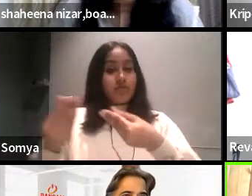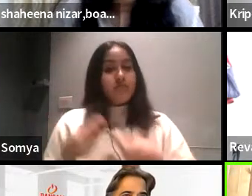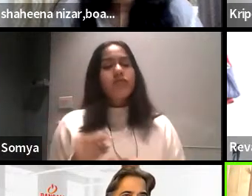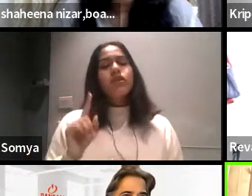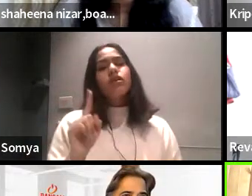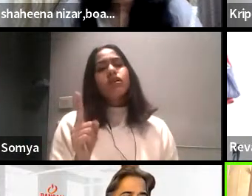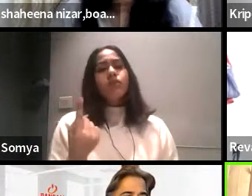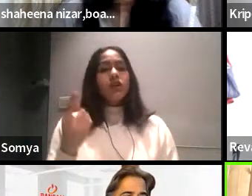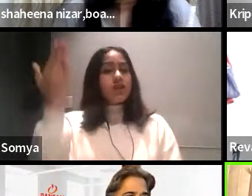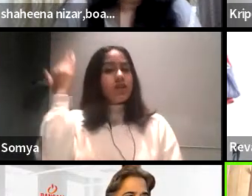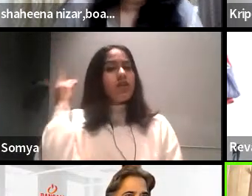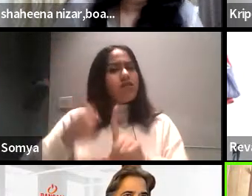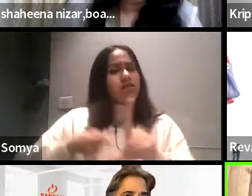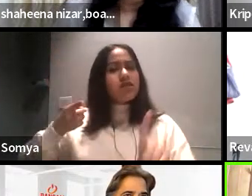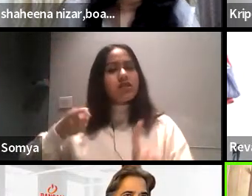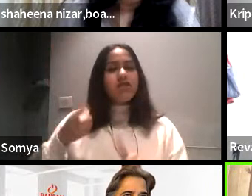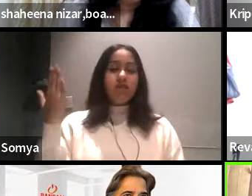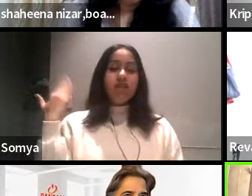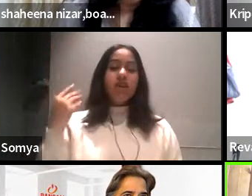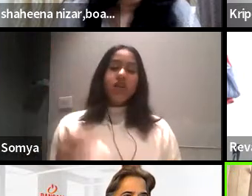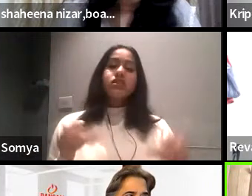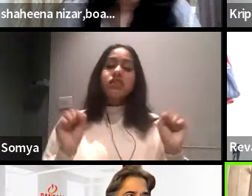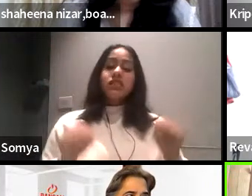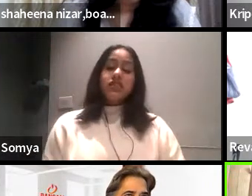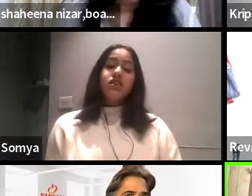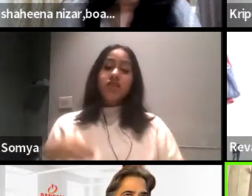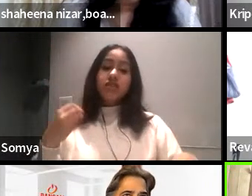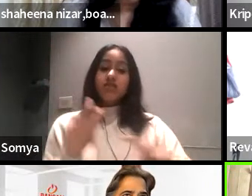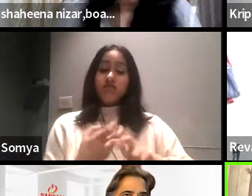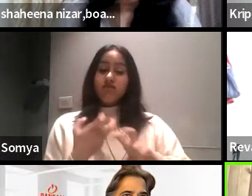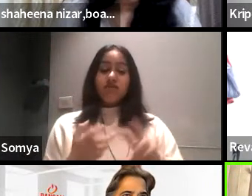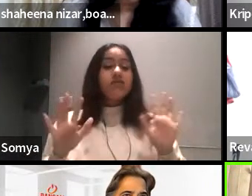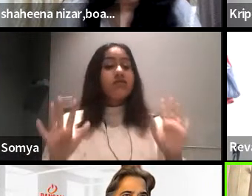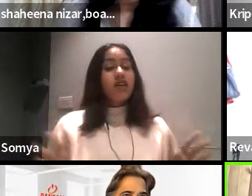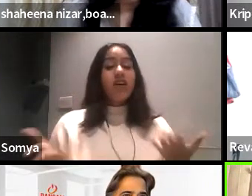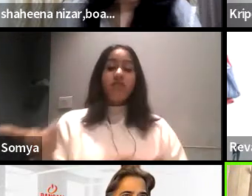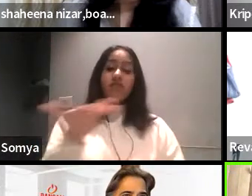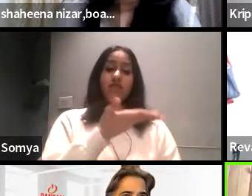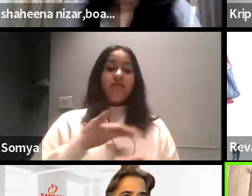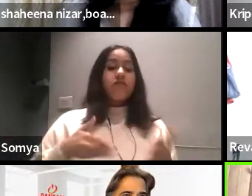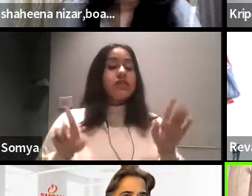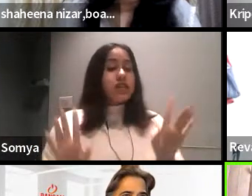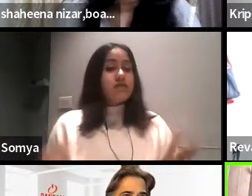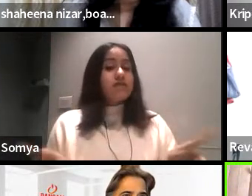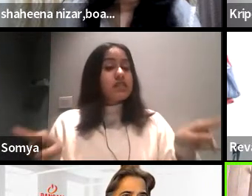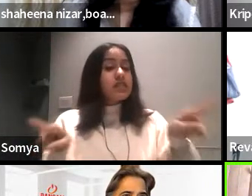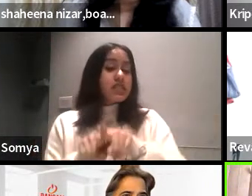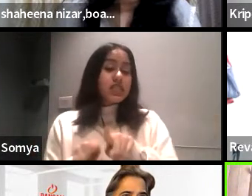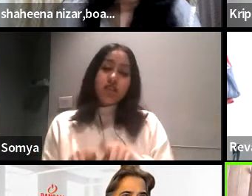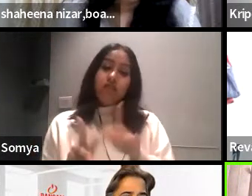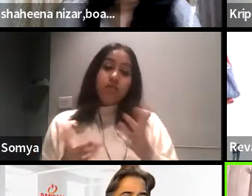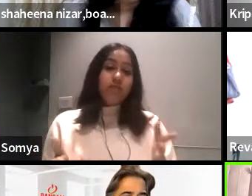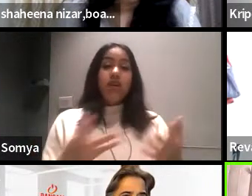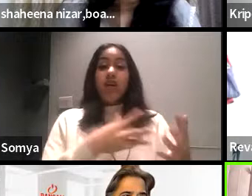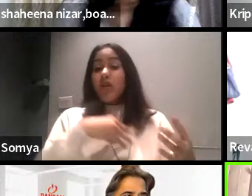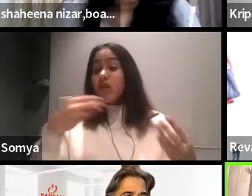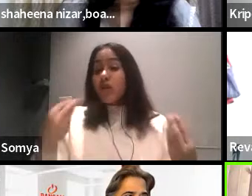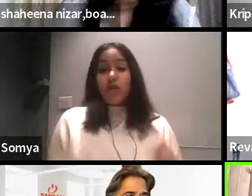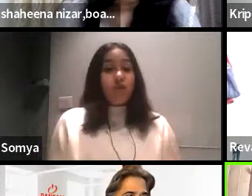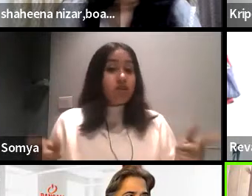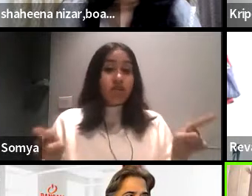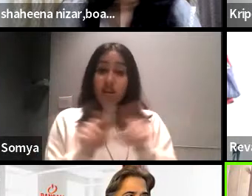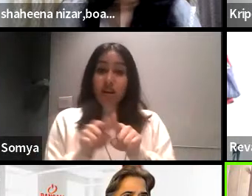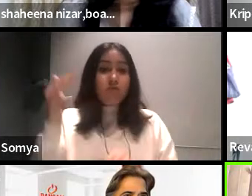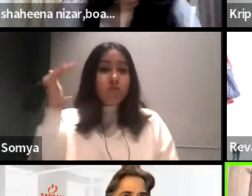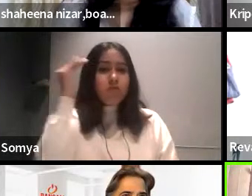Last year has been very, very tough. Last 18 months have been very, very tough. Everybody has lost, or everybody